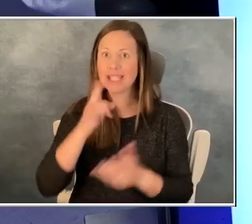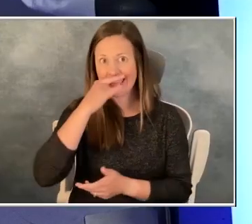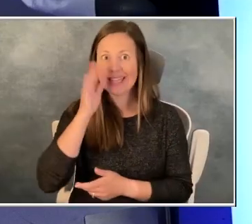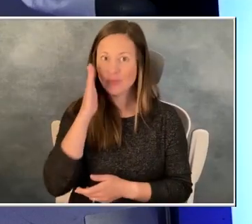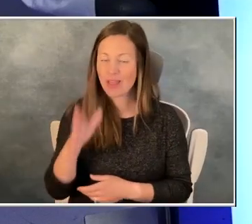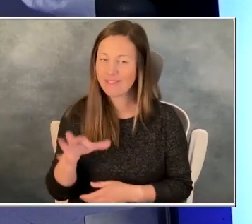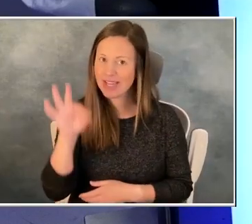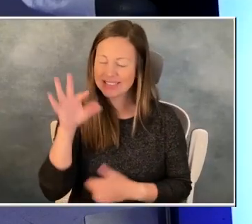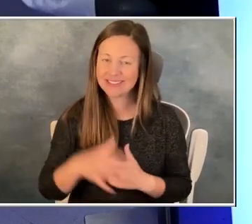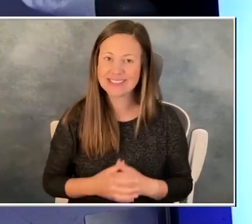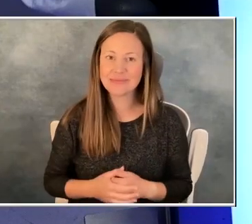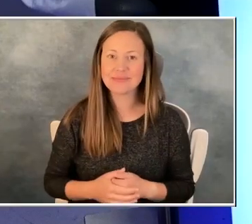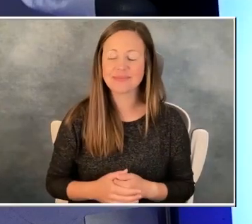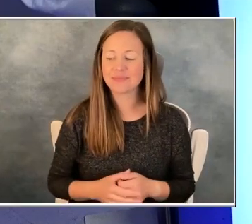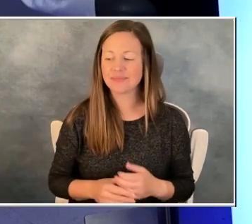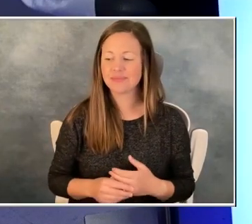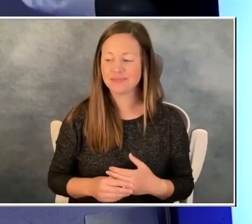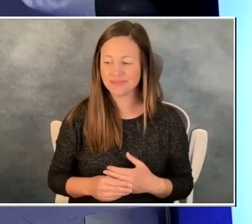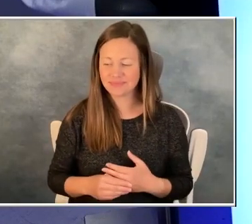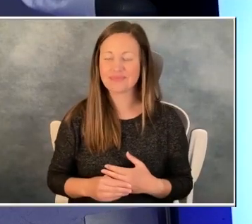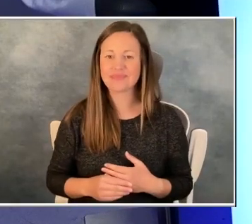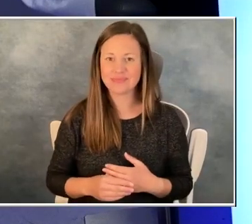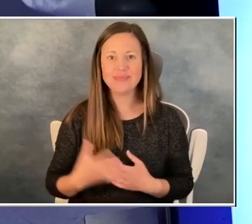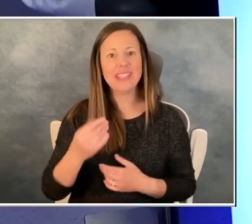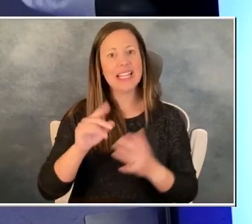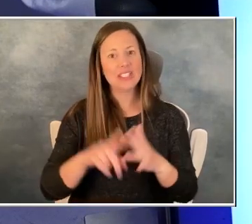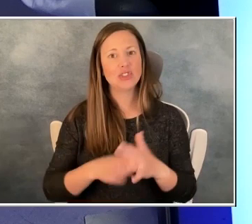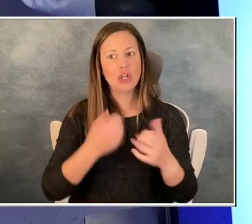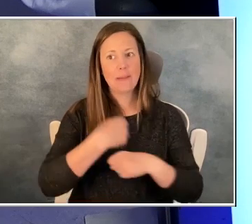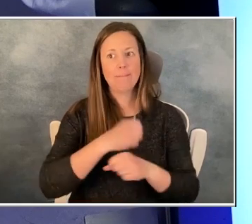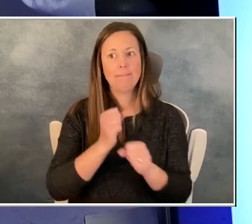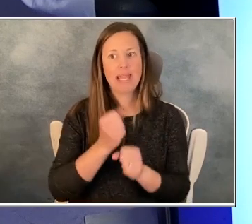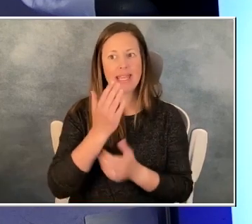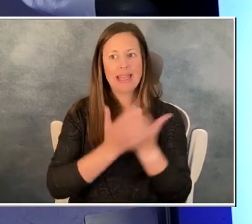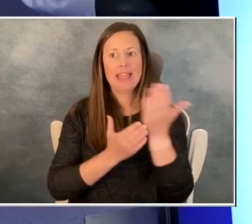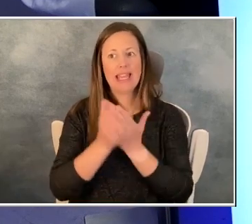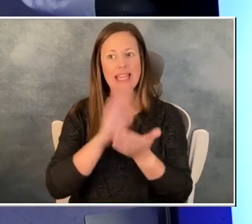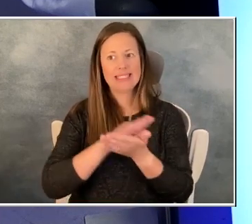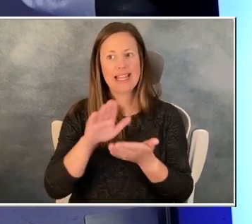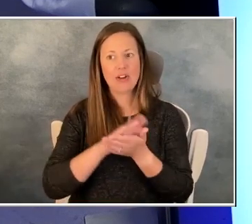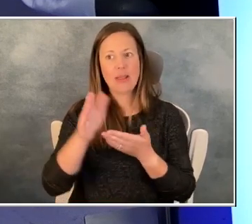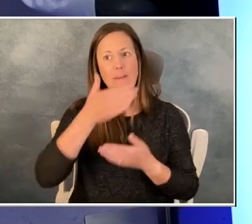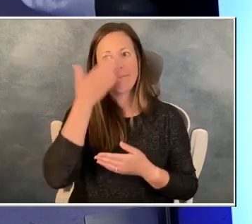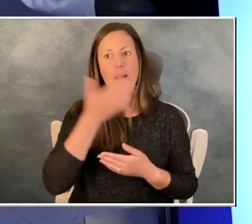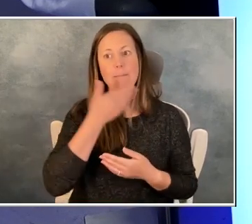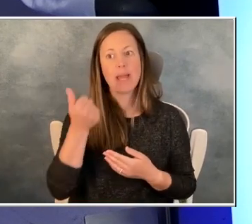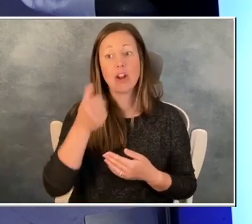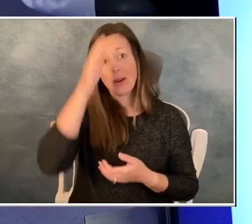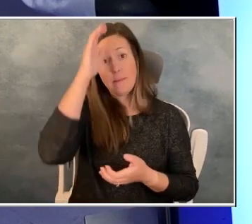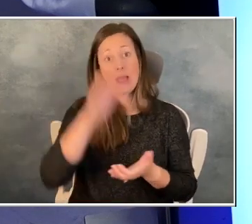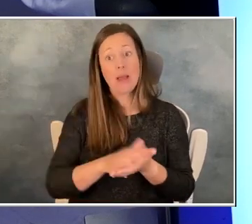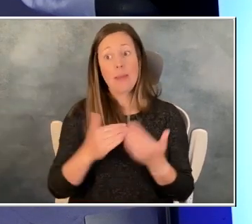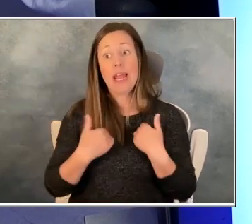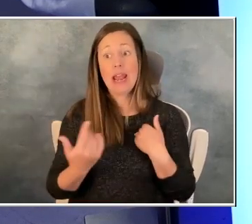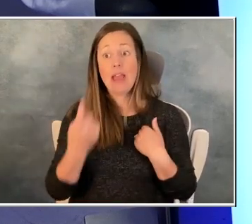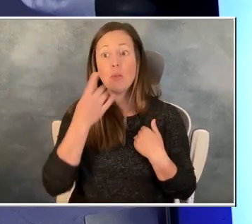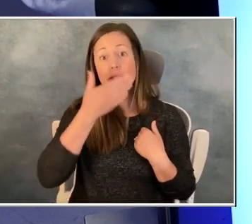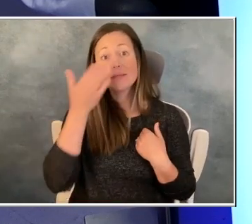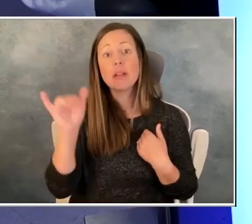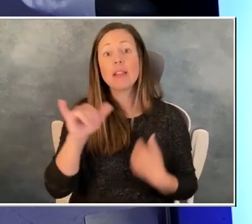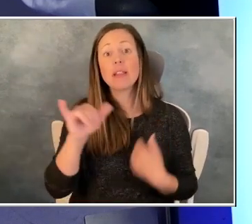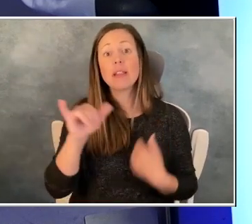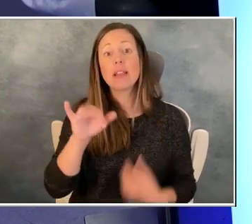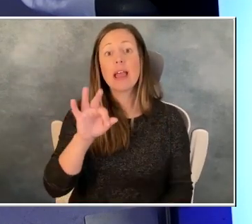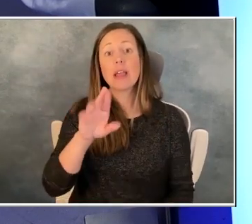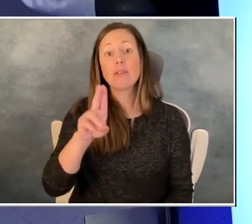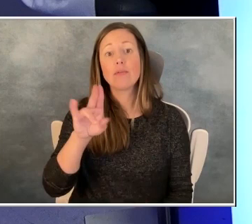tricky too because they started making hand sanitizer smell better. And my husband has one in our car and it smells like Fruit Loops, which if we had